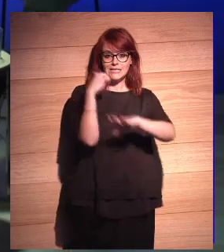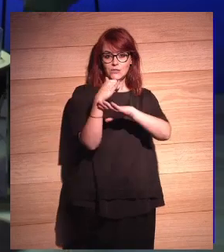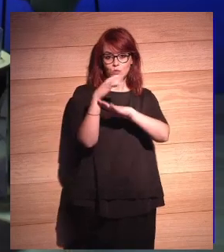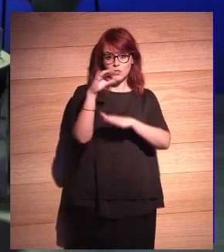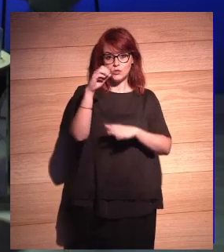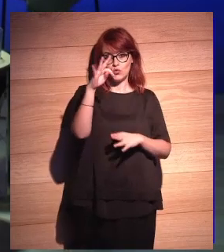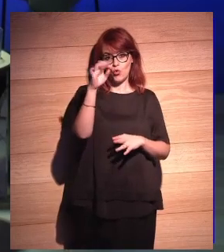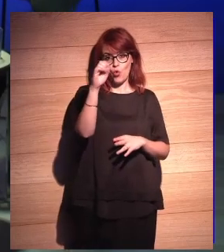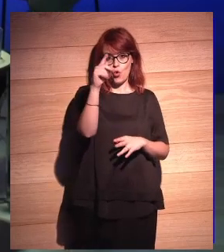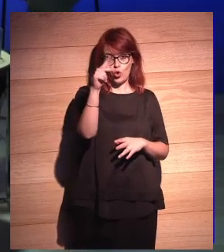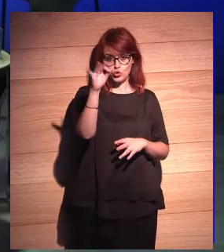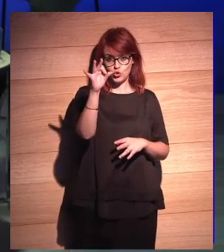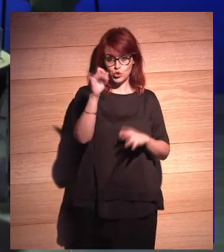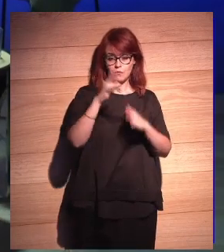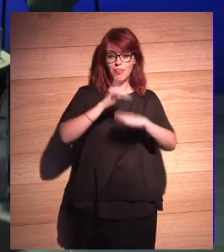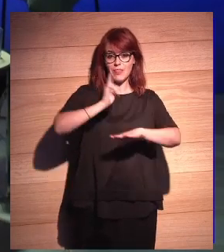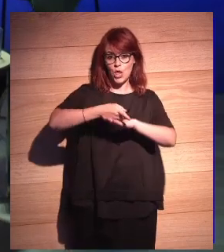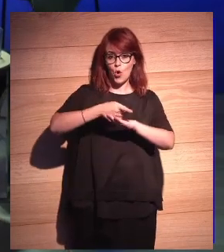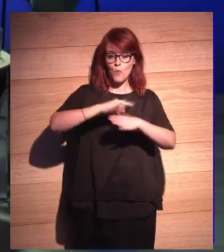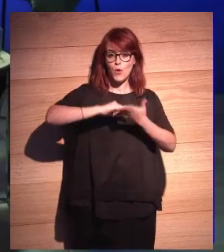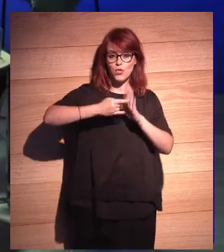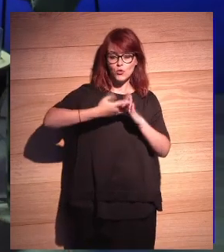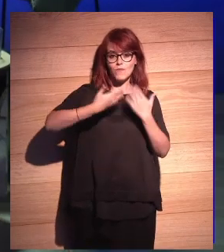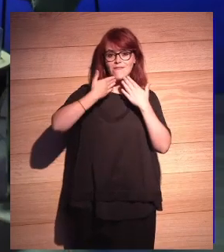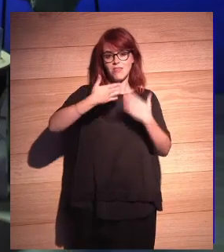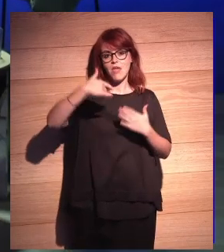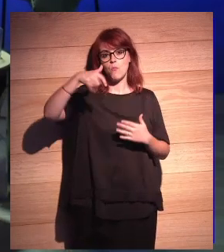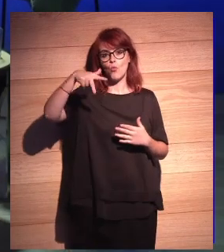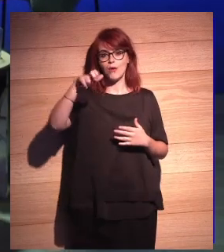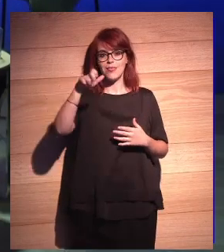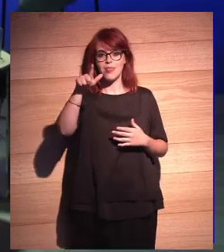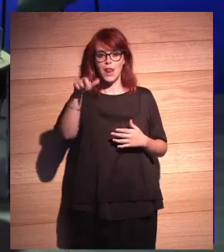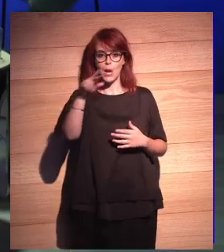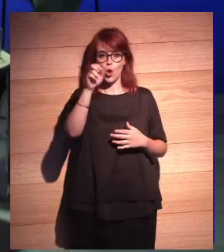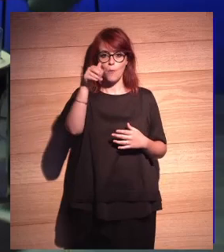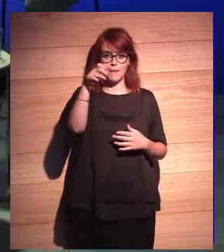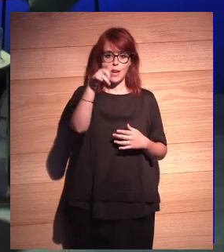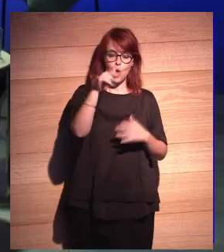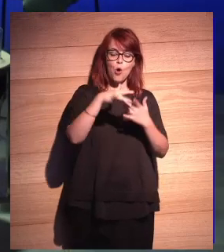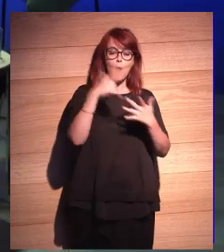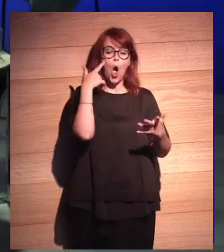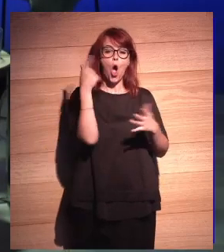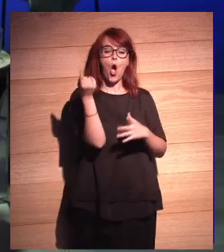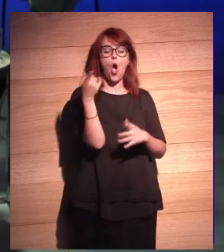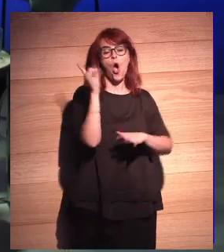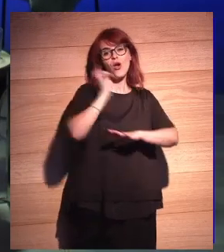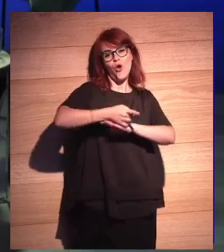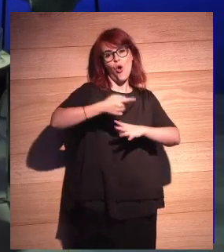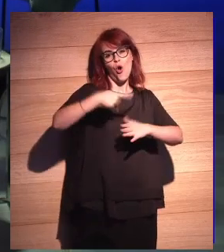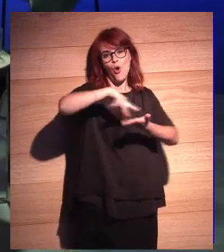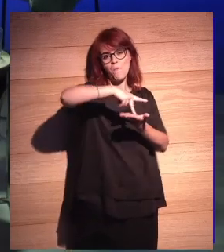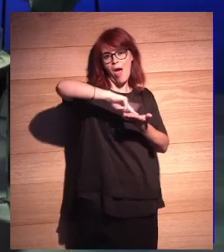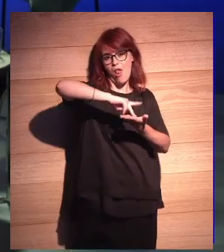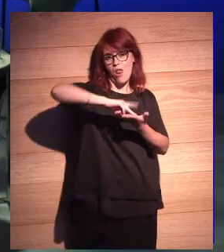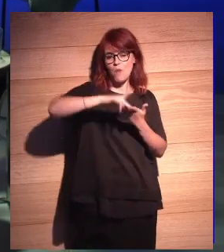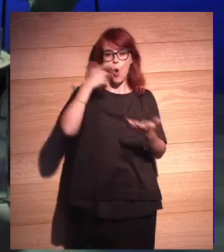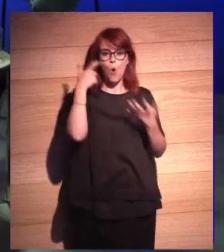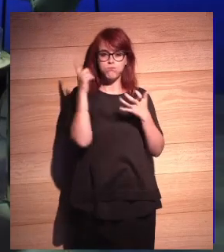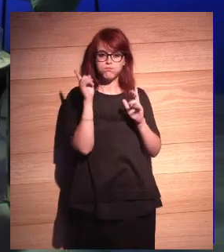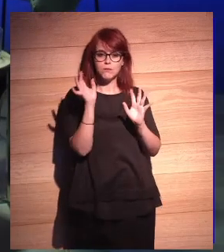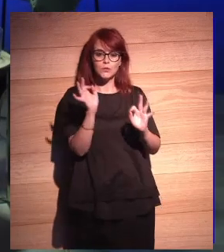viewpoint. In the Instituto Stokos is the project that I am co-directing, is